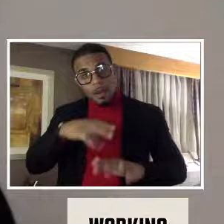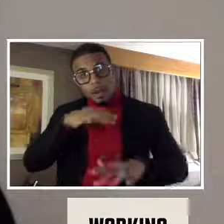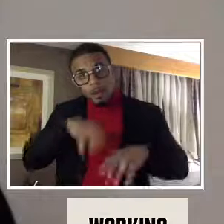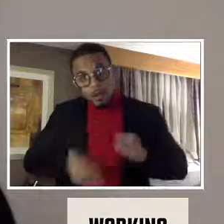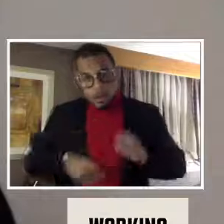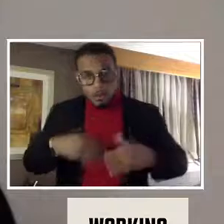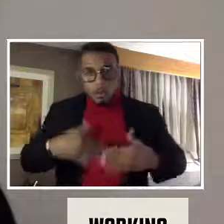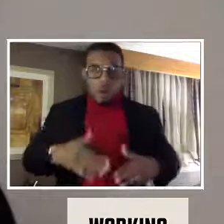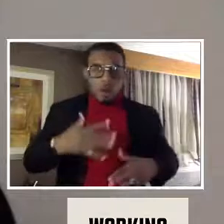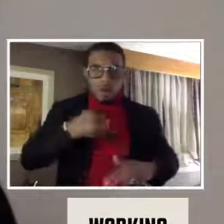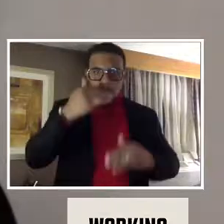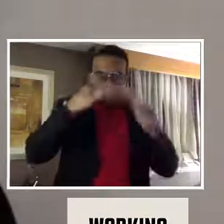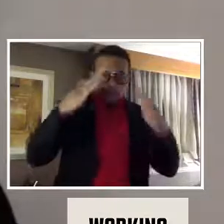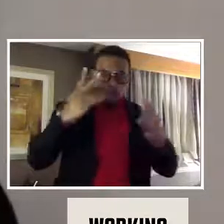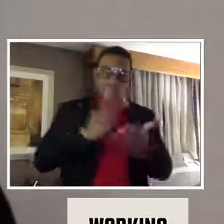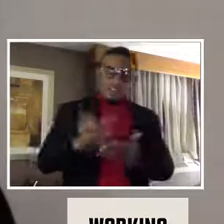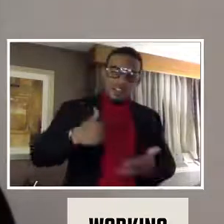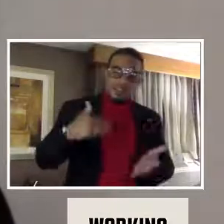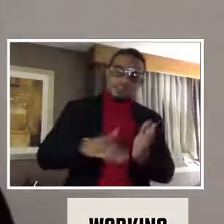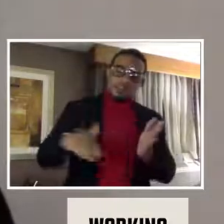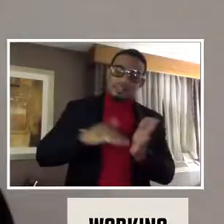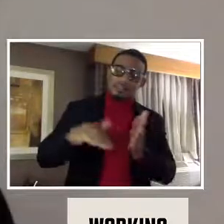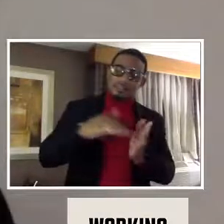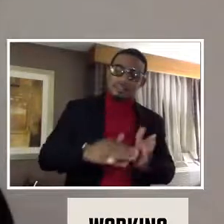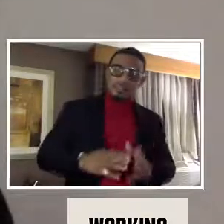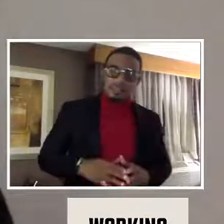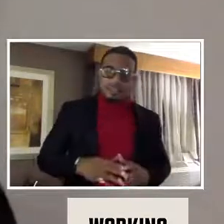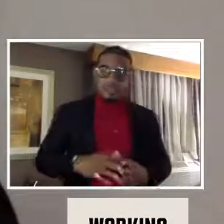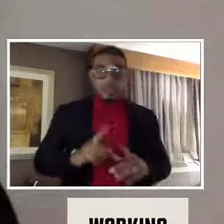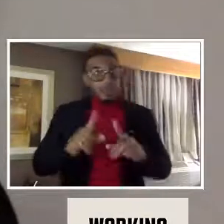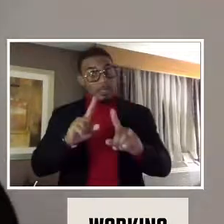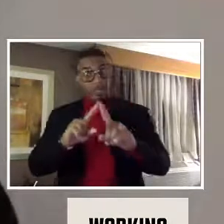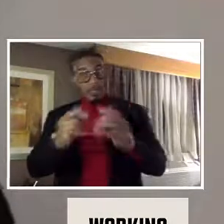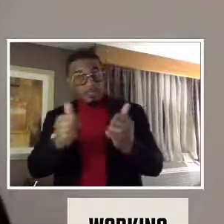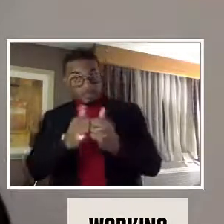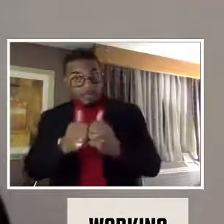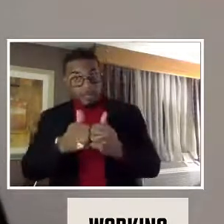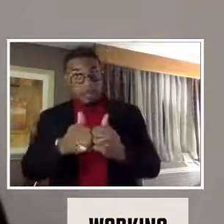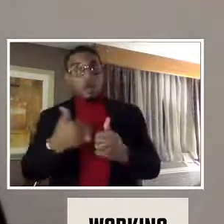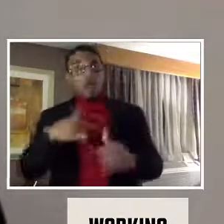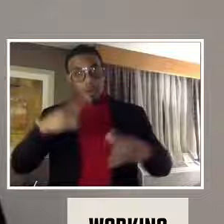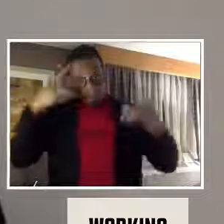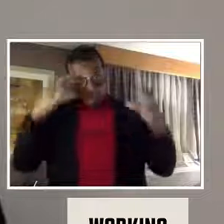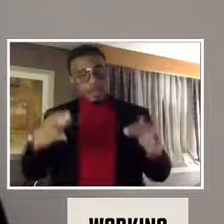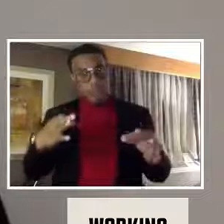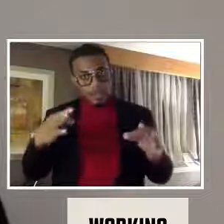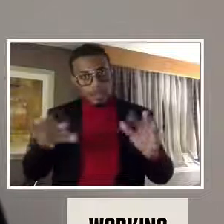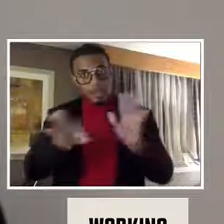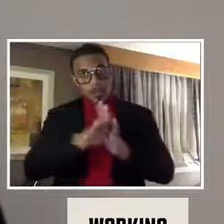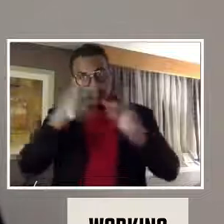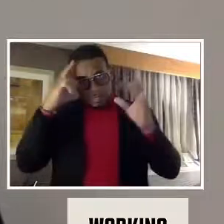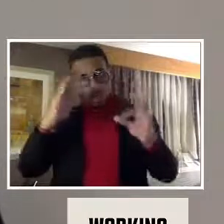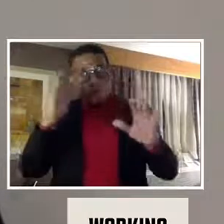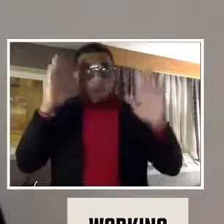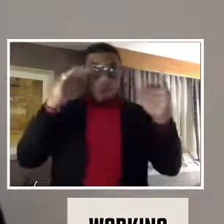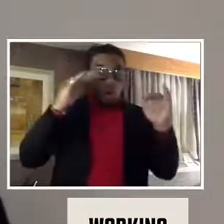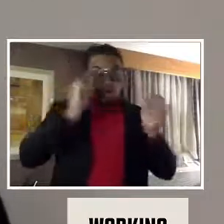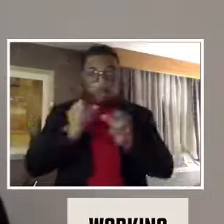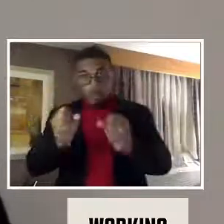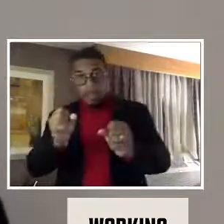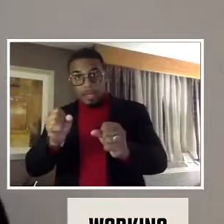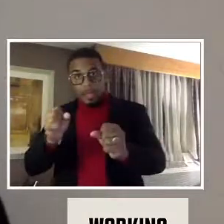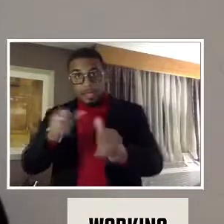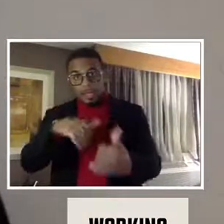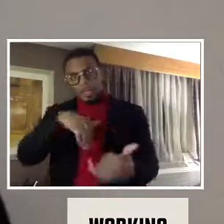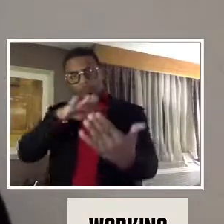loss and a White House that has failed us time and time again. But together, we have decided to choose hope and strategy in